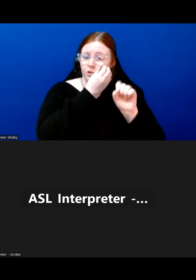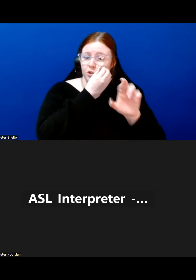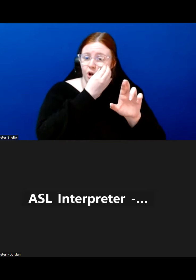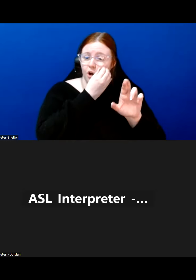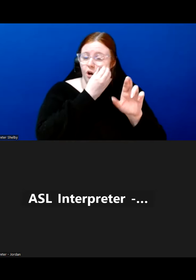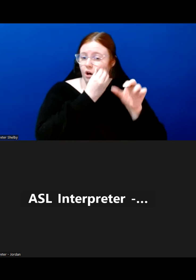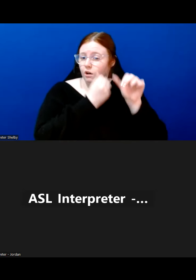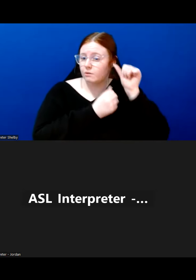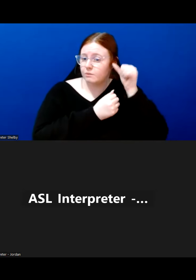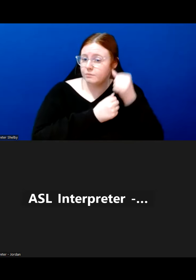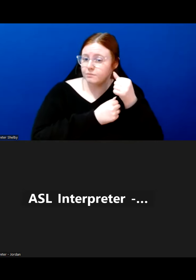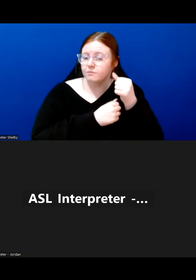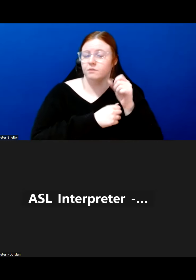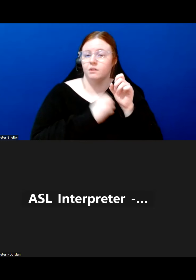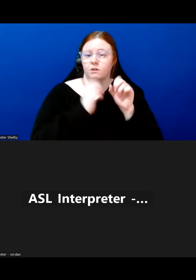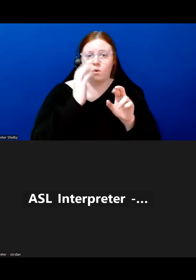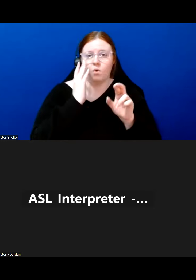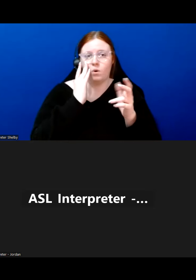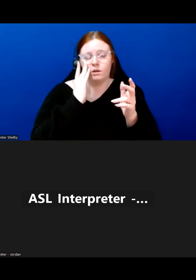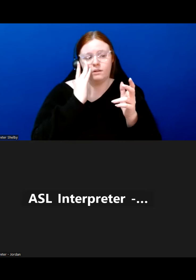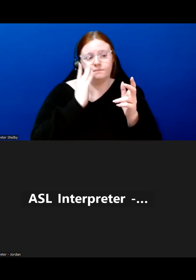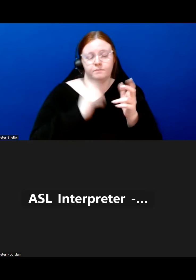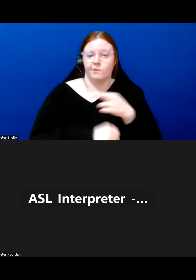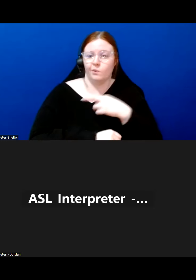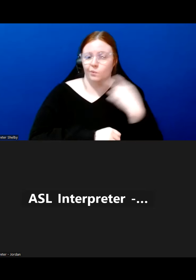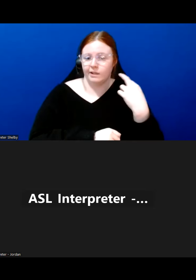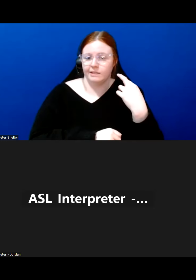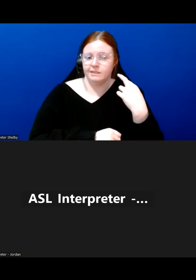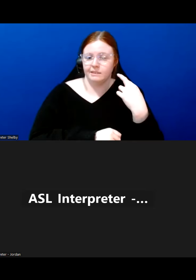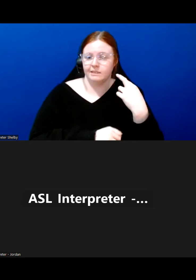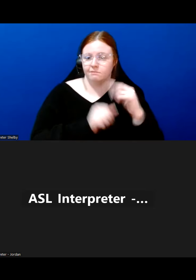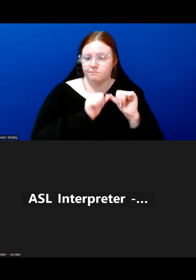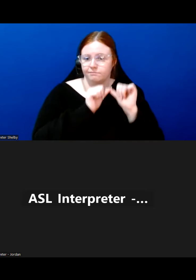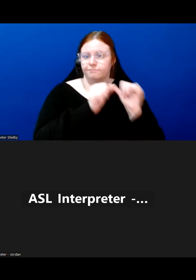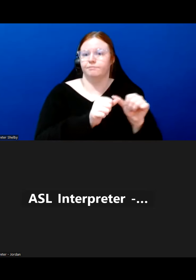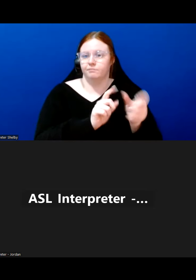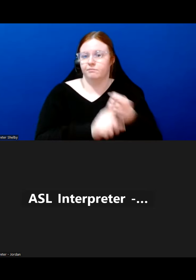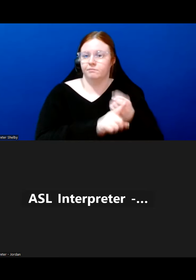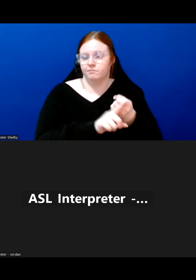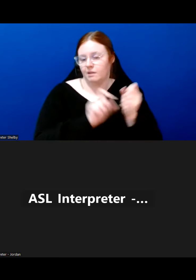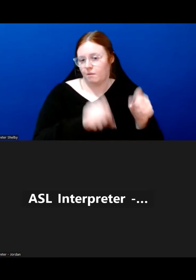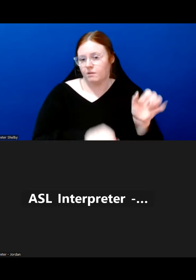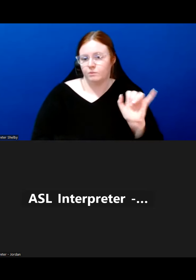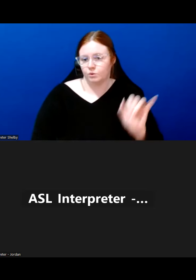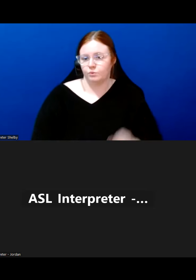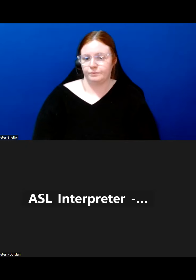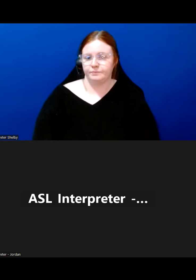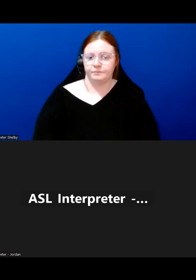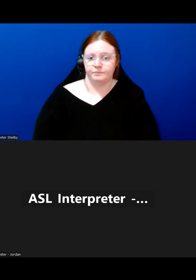and there is a risk of having an effect on a permanent effect on your hearing for sure.